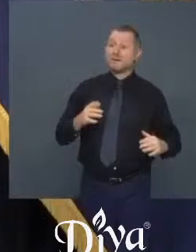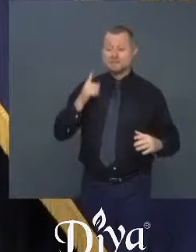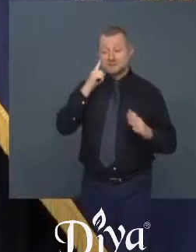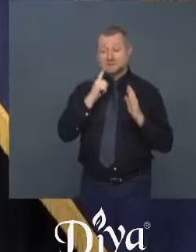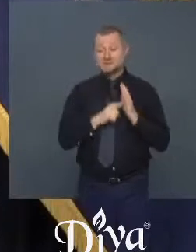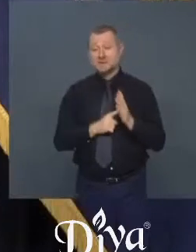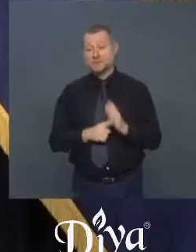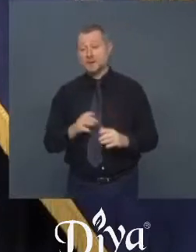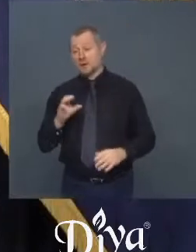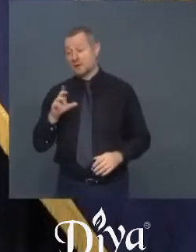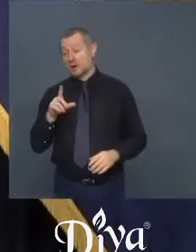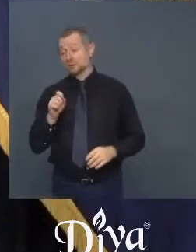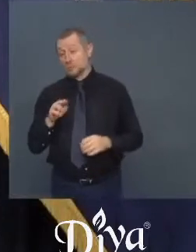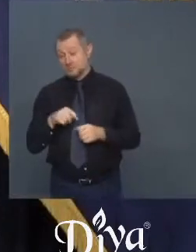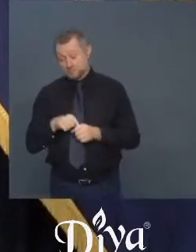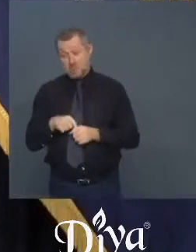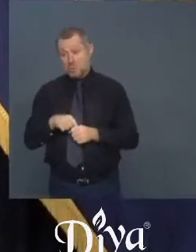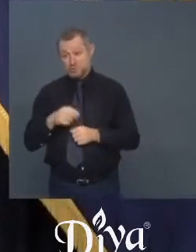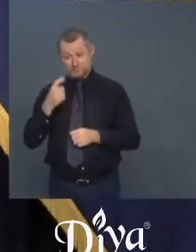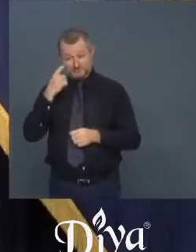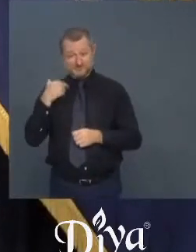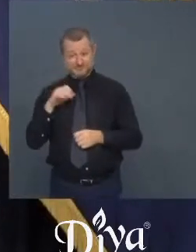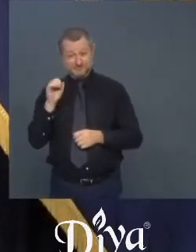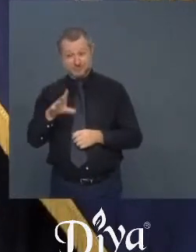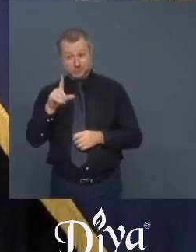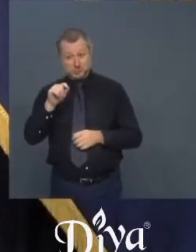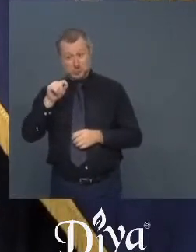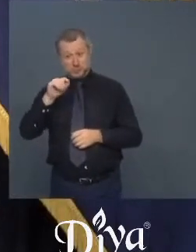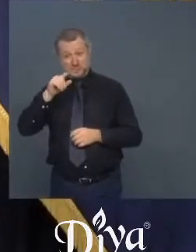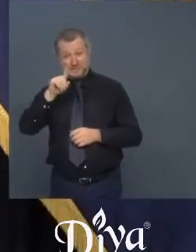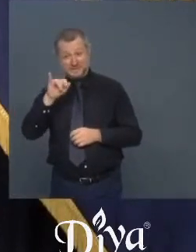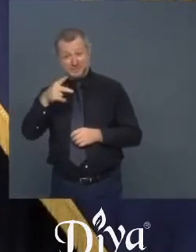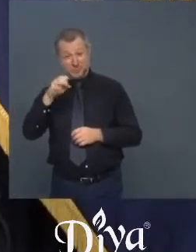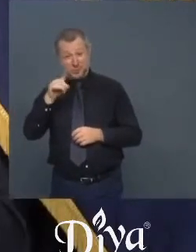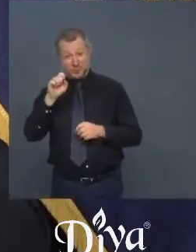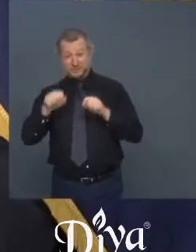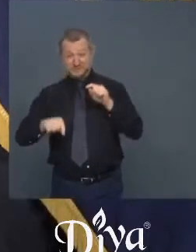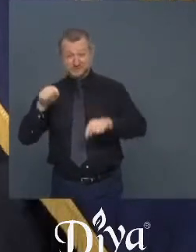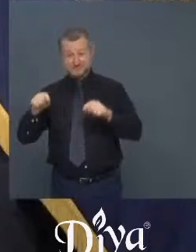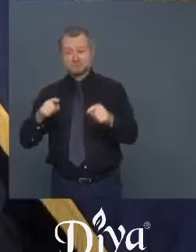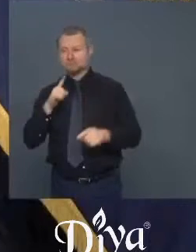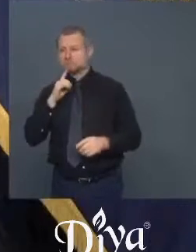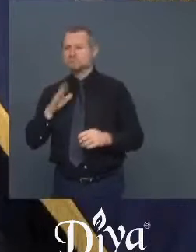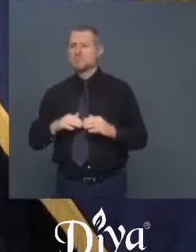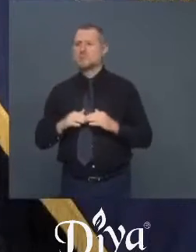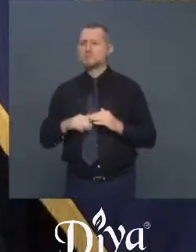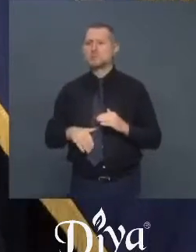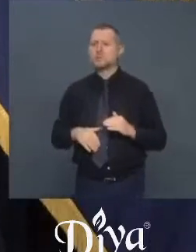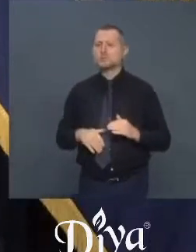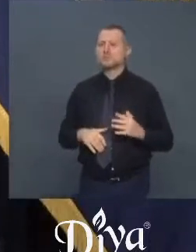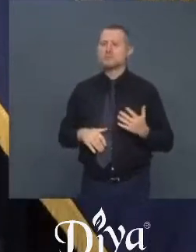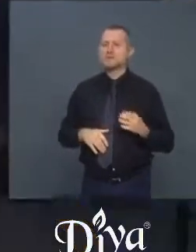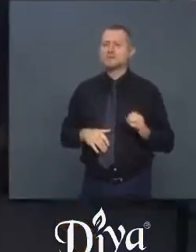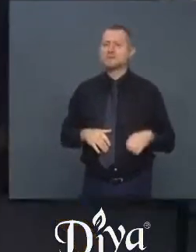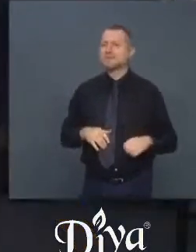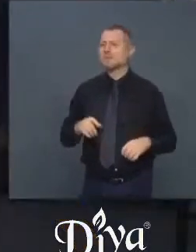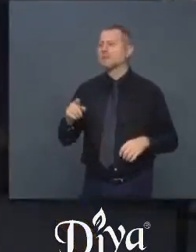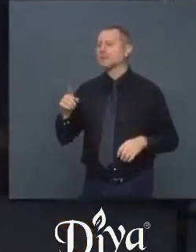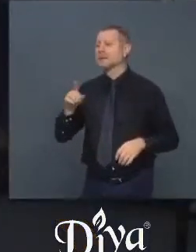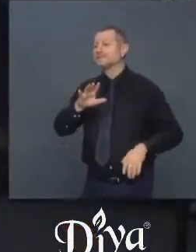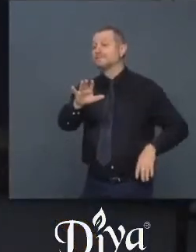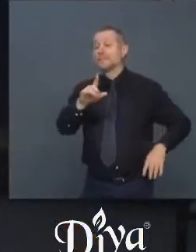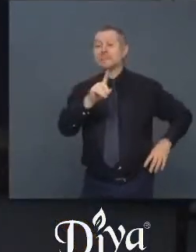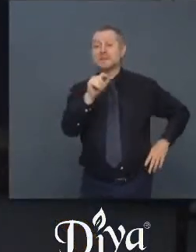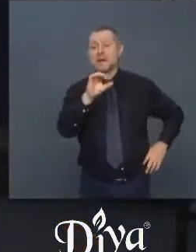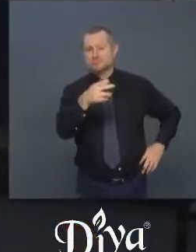clusters we're talking about now, many of them are below 5%. No, Zach had a question, then you.